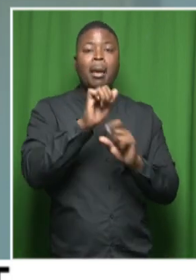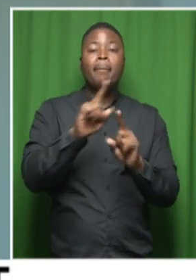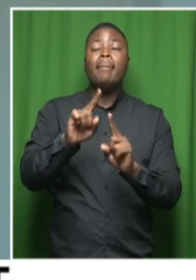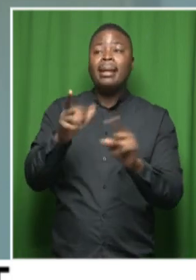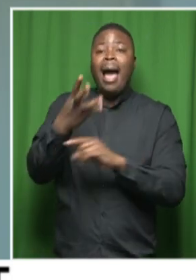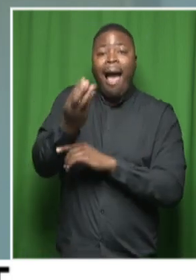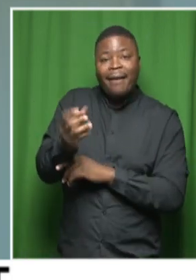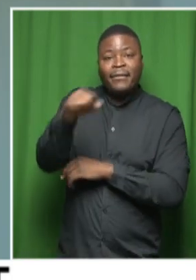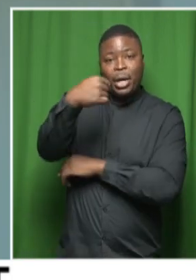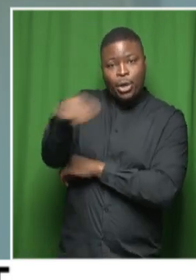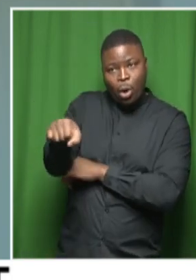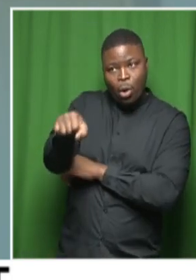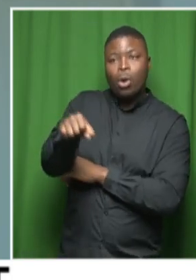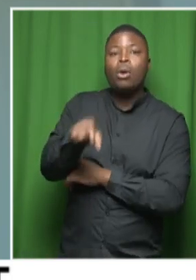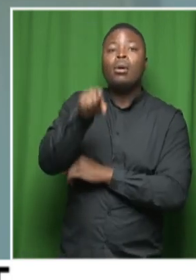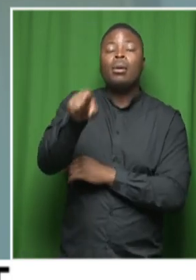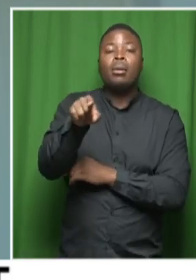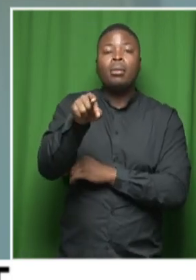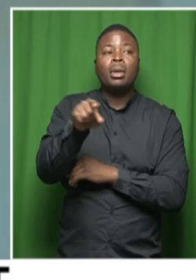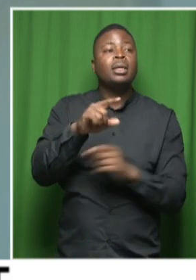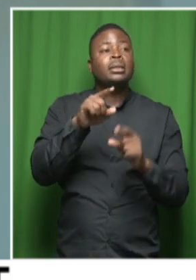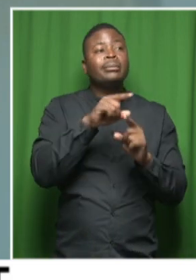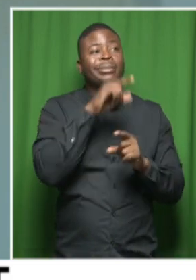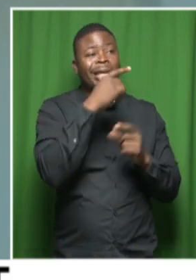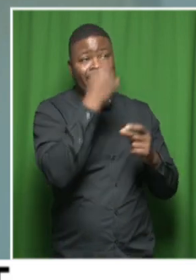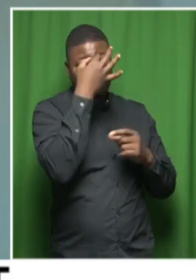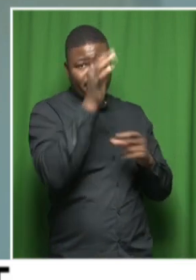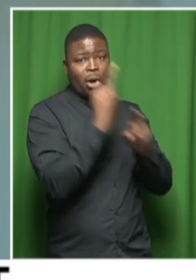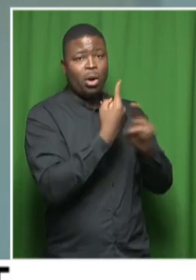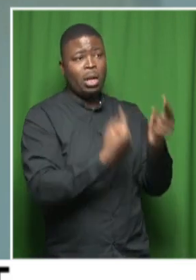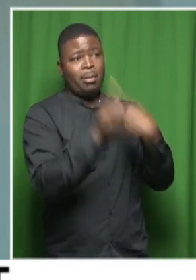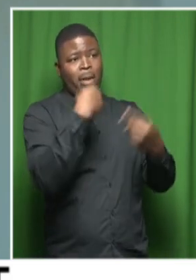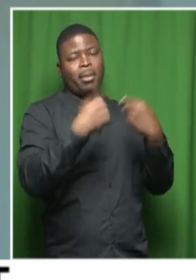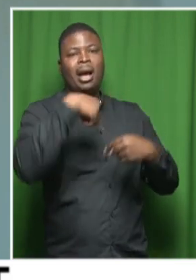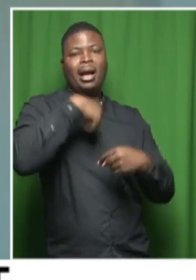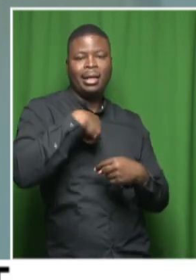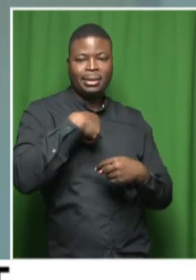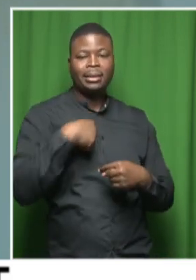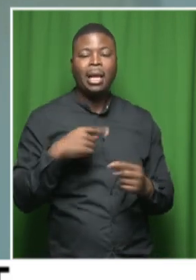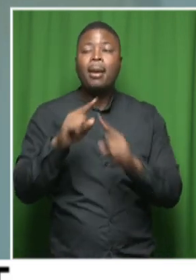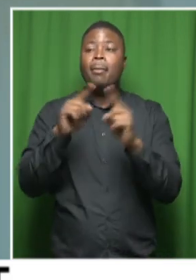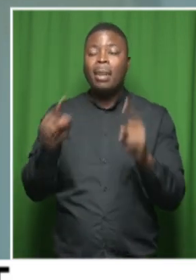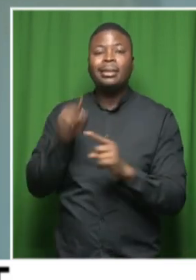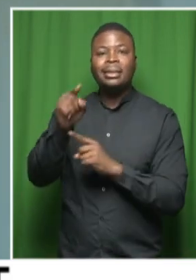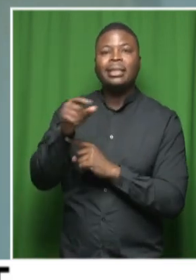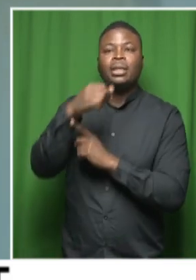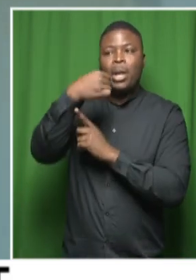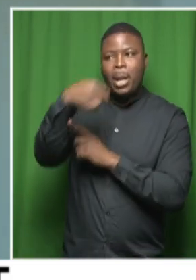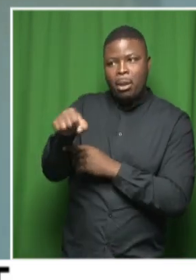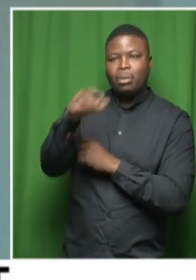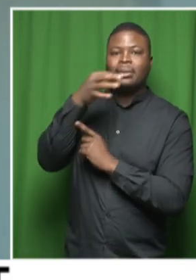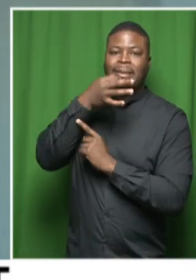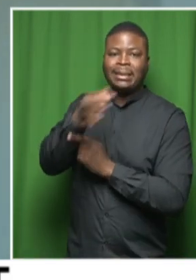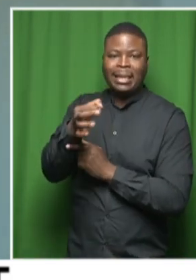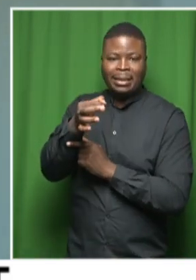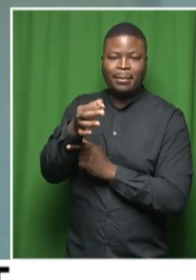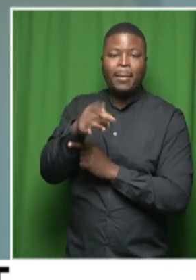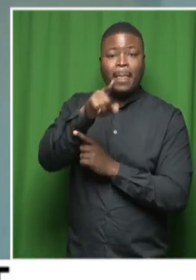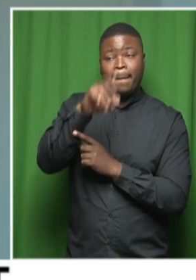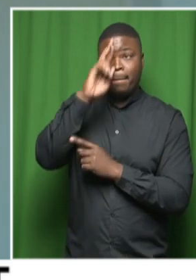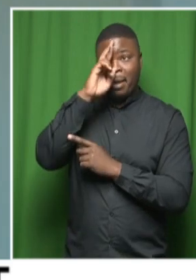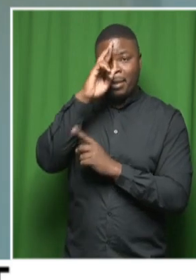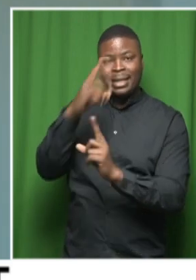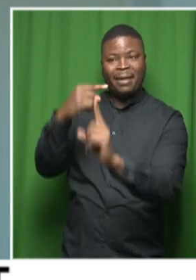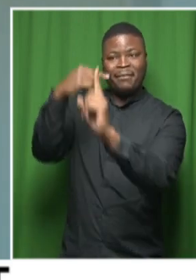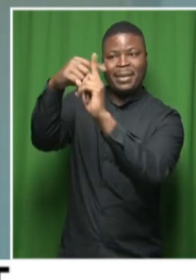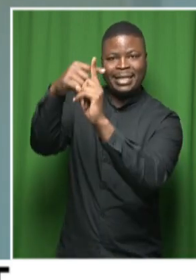to blame them. But also the other issue is that we're saying that actually they are being conservative, because the definition of the mandate